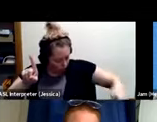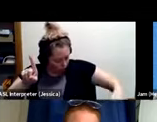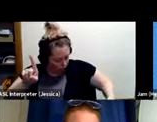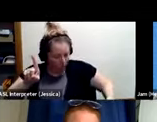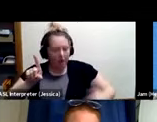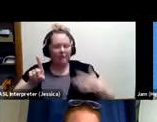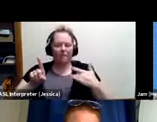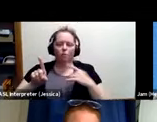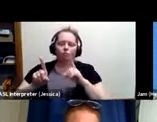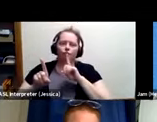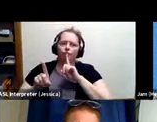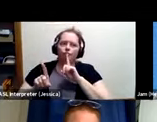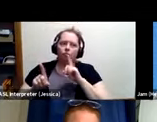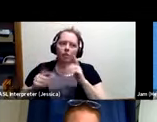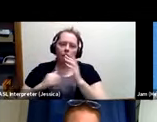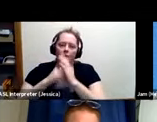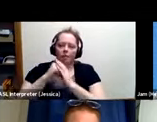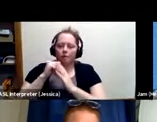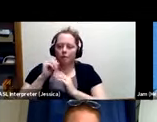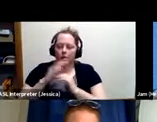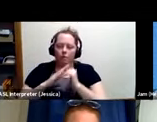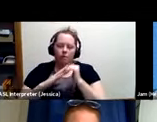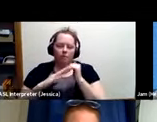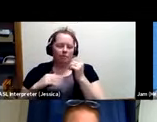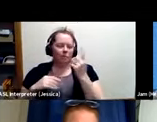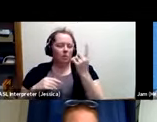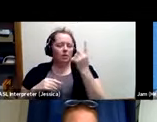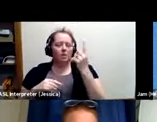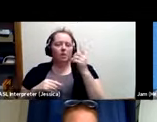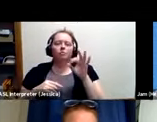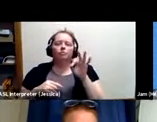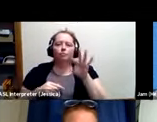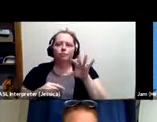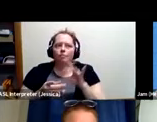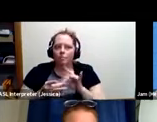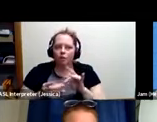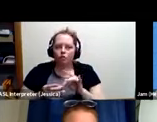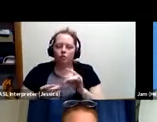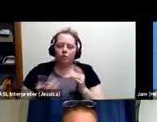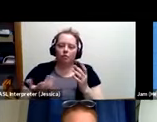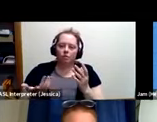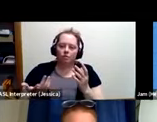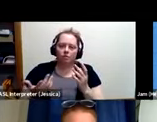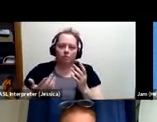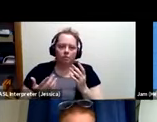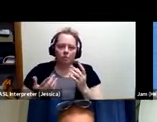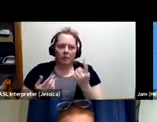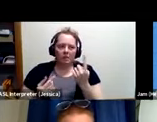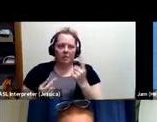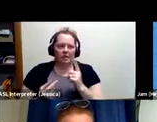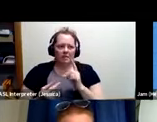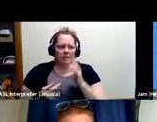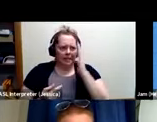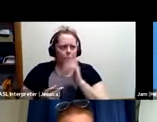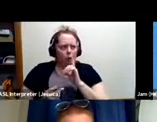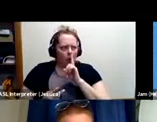another kind of affection to happen? All of those little conversations that can seem really specific, and